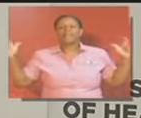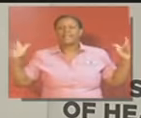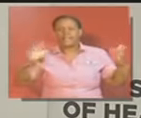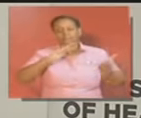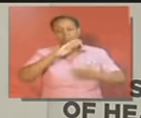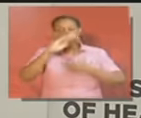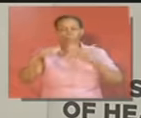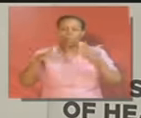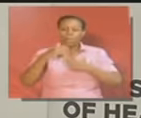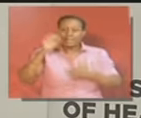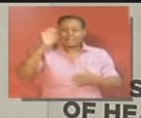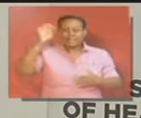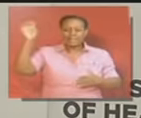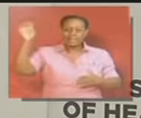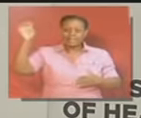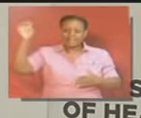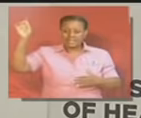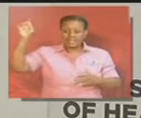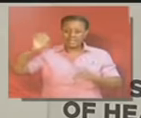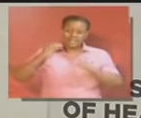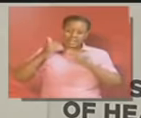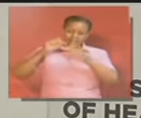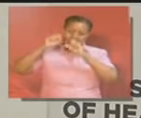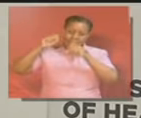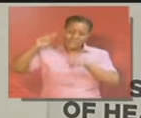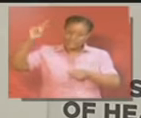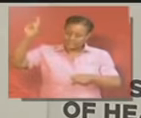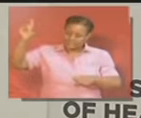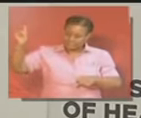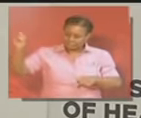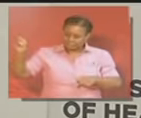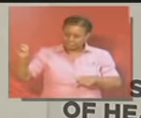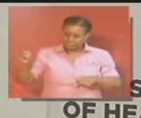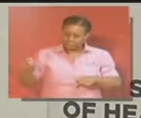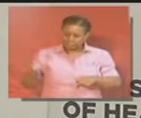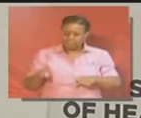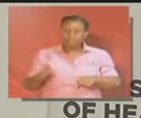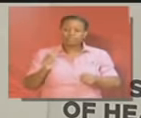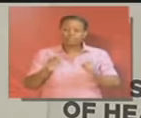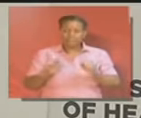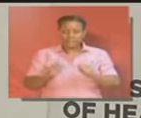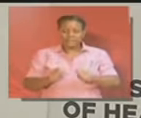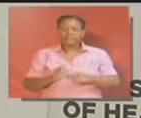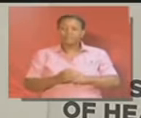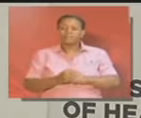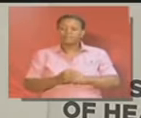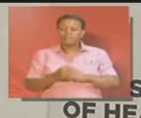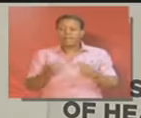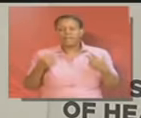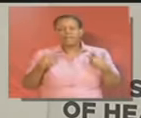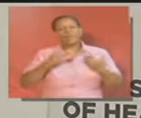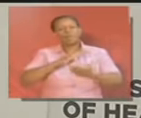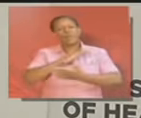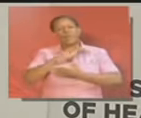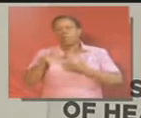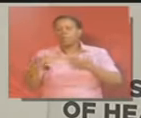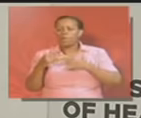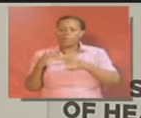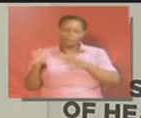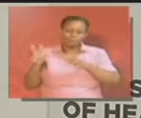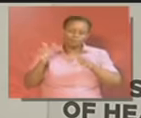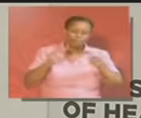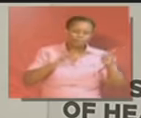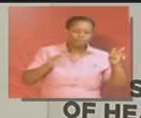ERHA. As we enter the vaccination phase, we formed a management team, a vaccine management team within